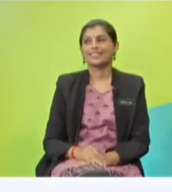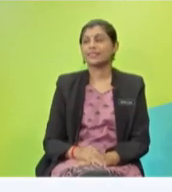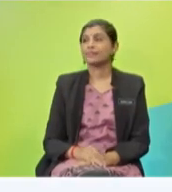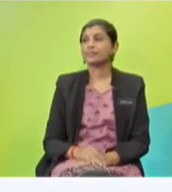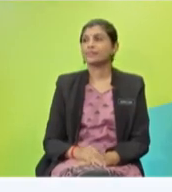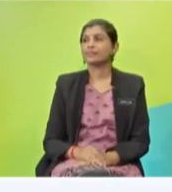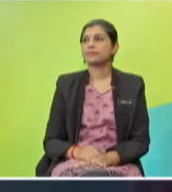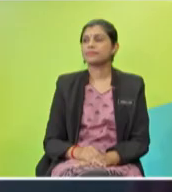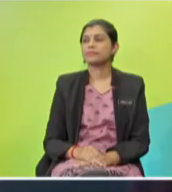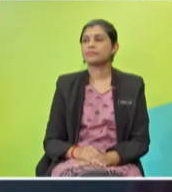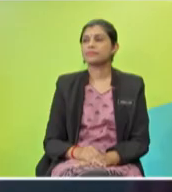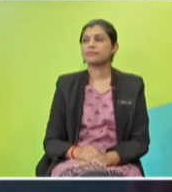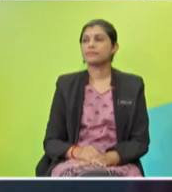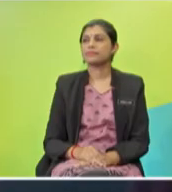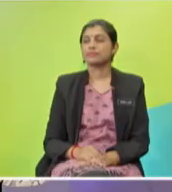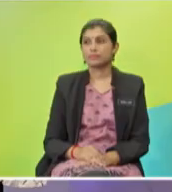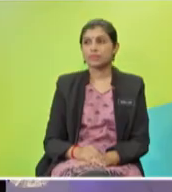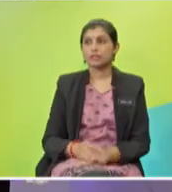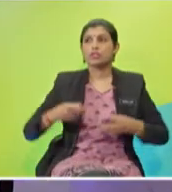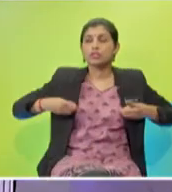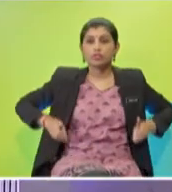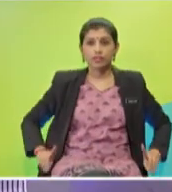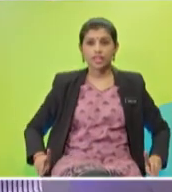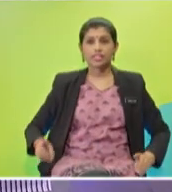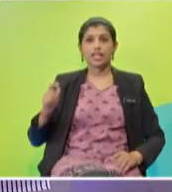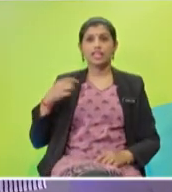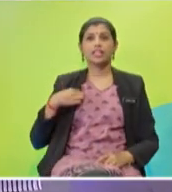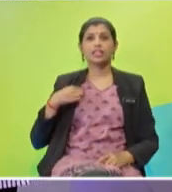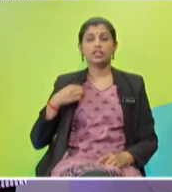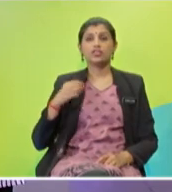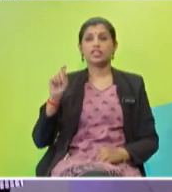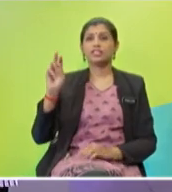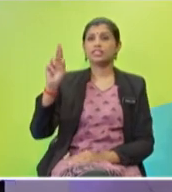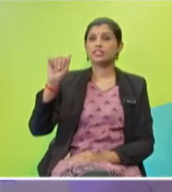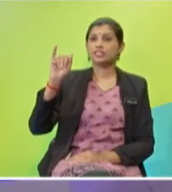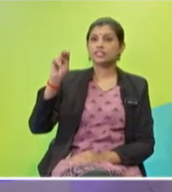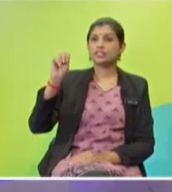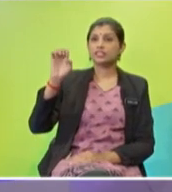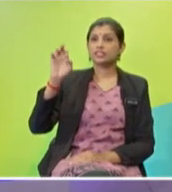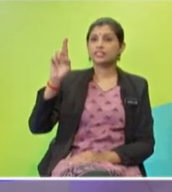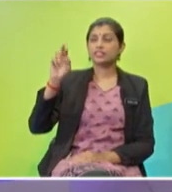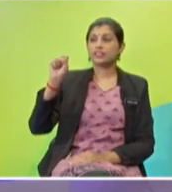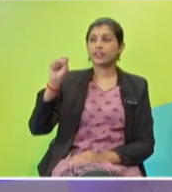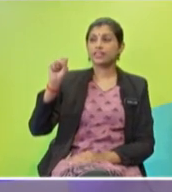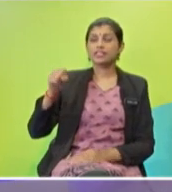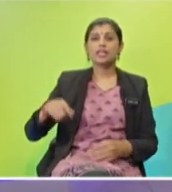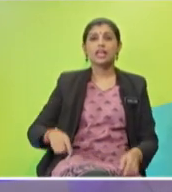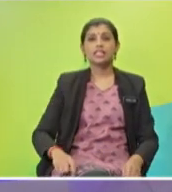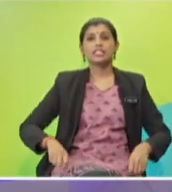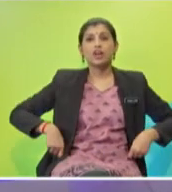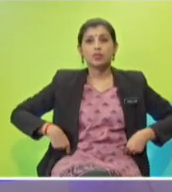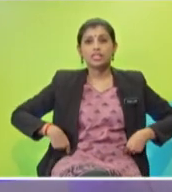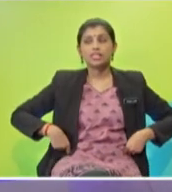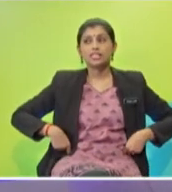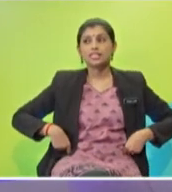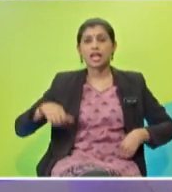Okay, kids. So we have dress, t-shirt, trainers, trousers, apron and sandals. Are you guys ready